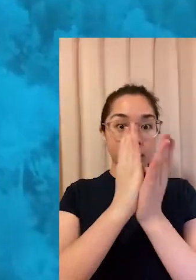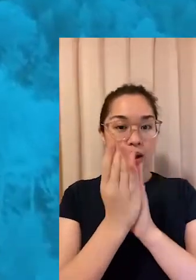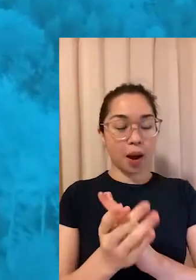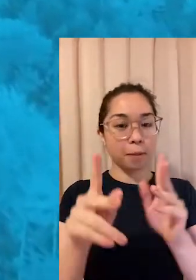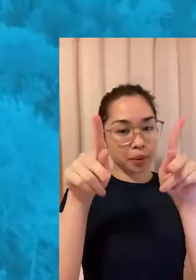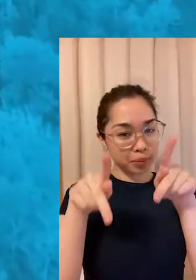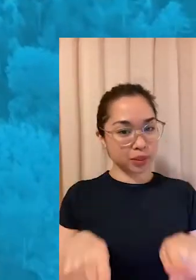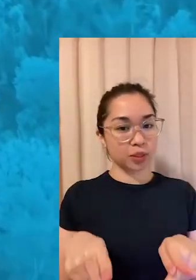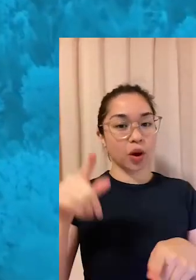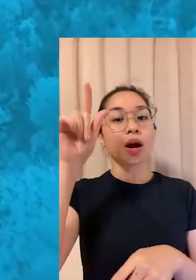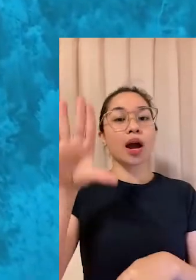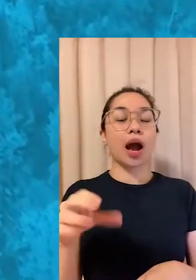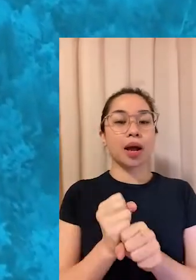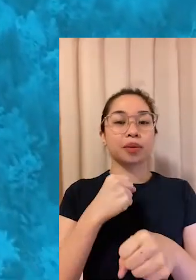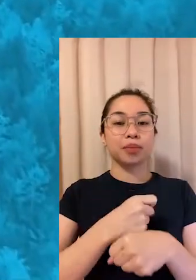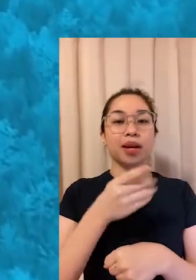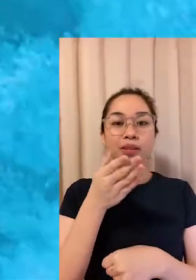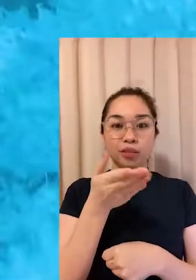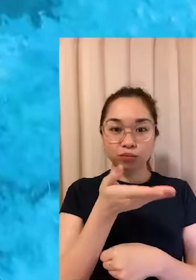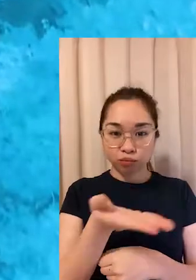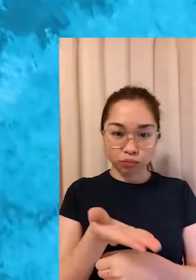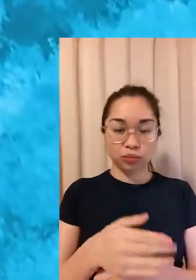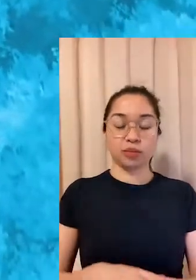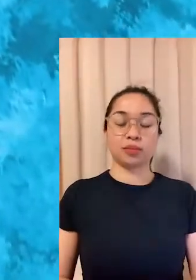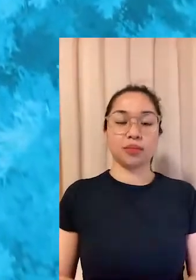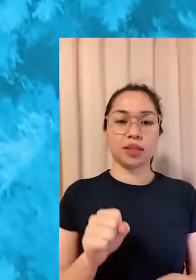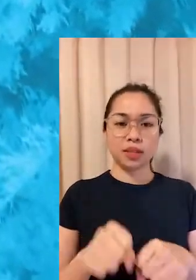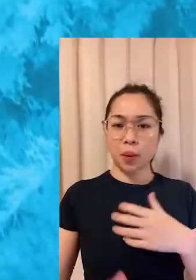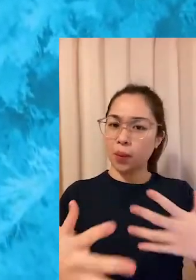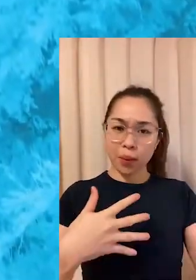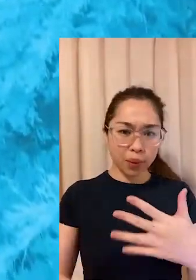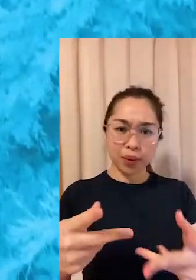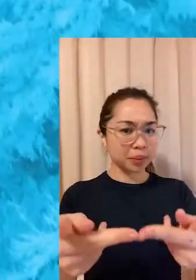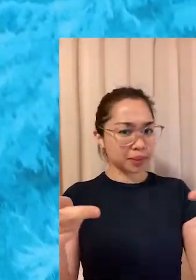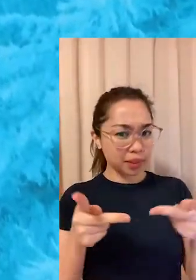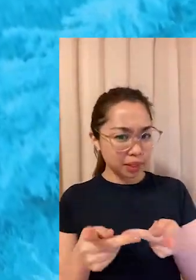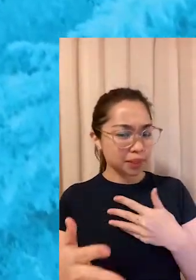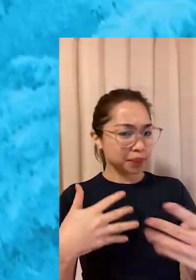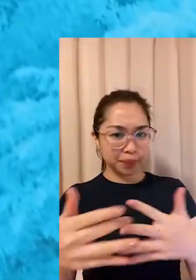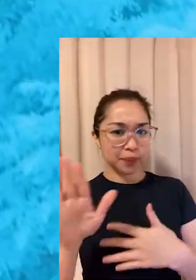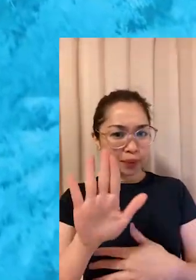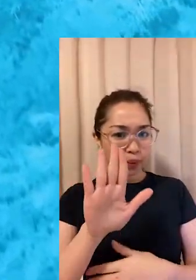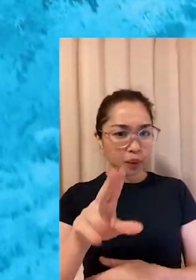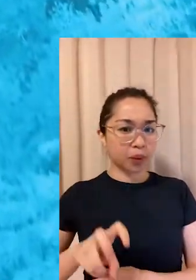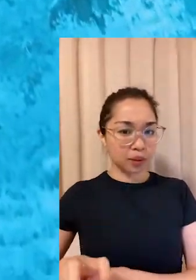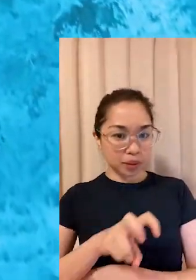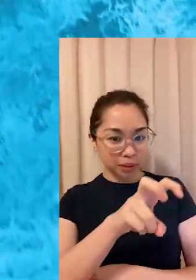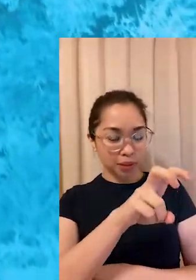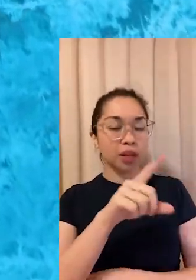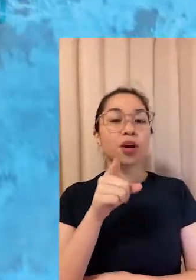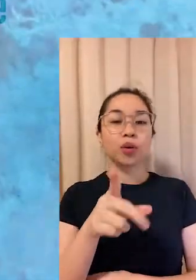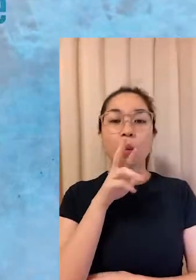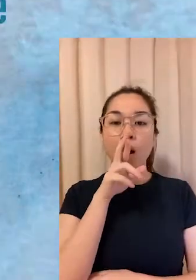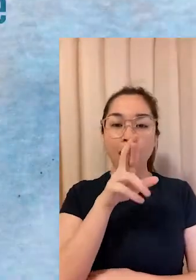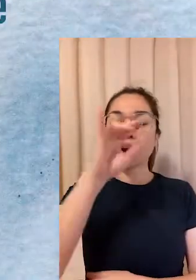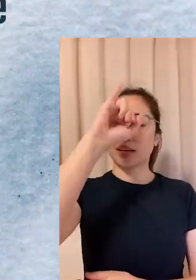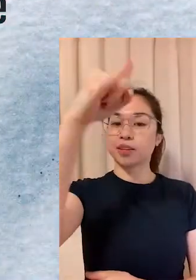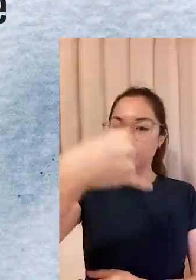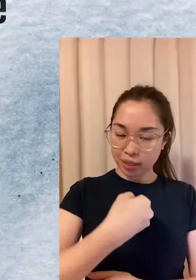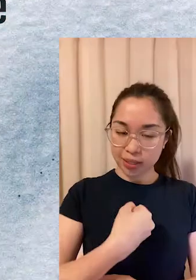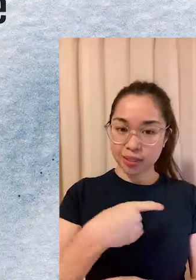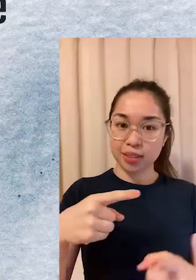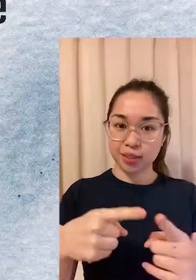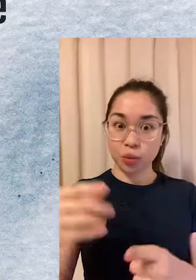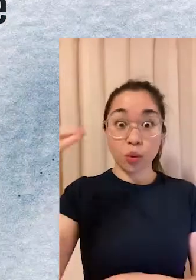the person God made you to be. So no matter where you are in your journey, you are invited to discover